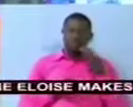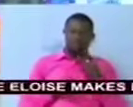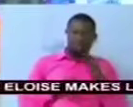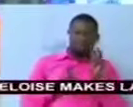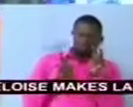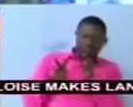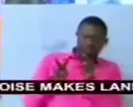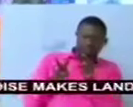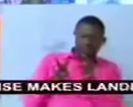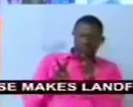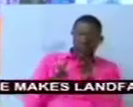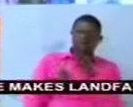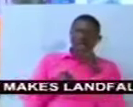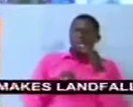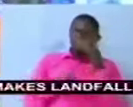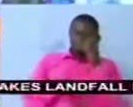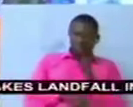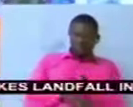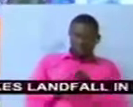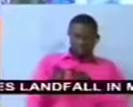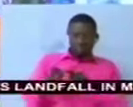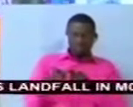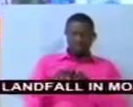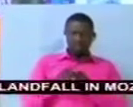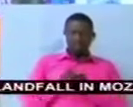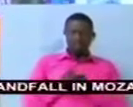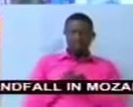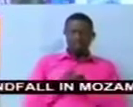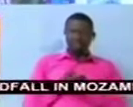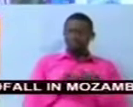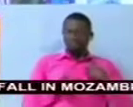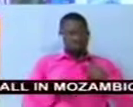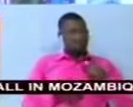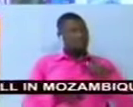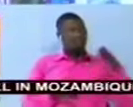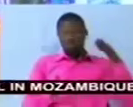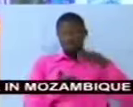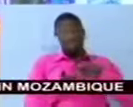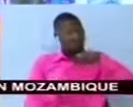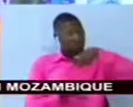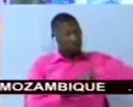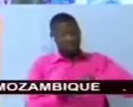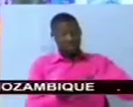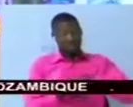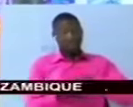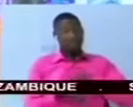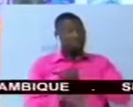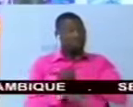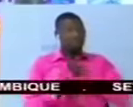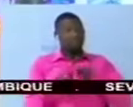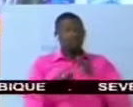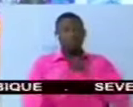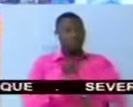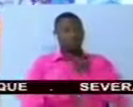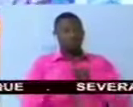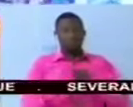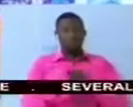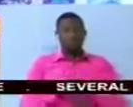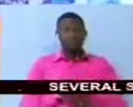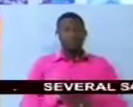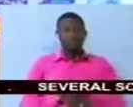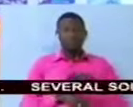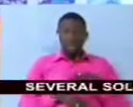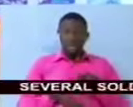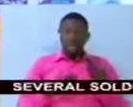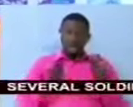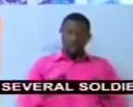were focused on that man. Ma ngi jonkon fi ma jonkon. I was still squatting. Nonu la joggé. That's how I